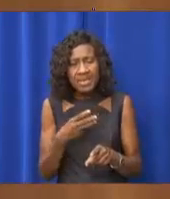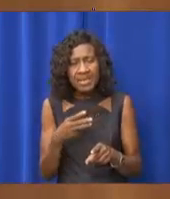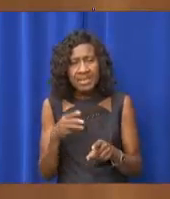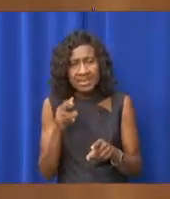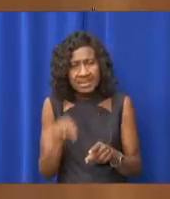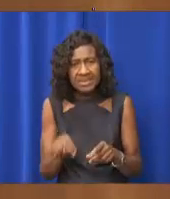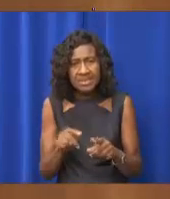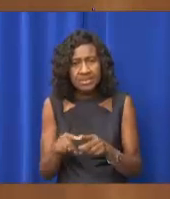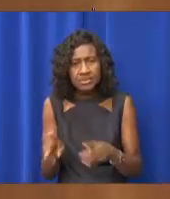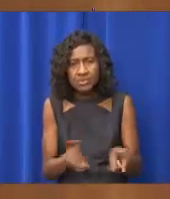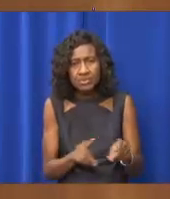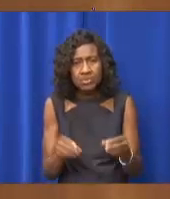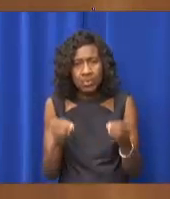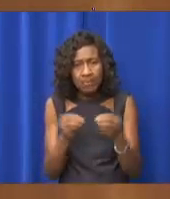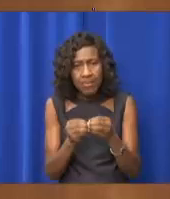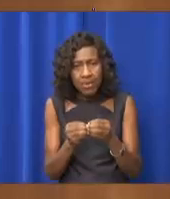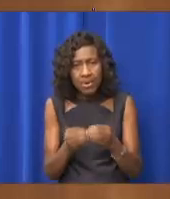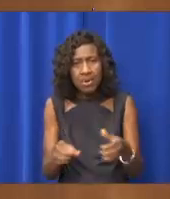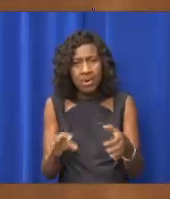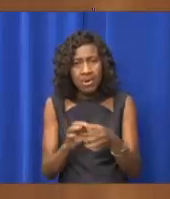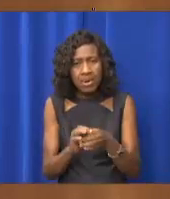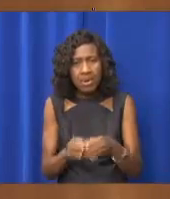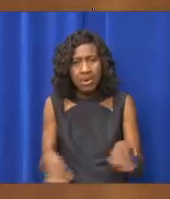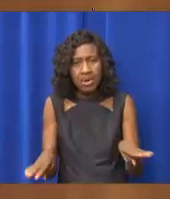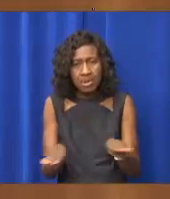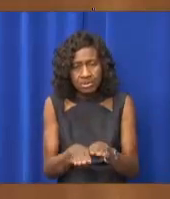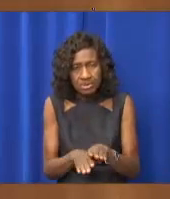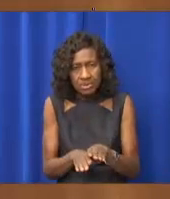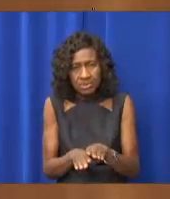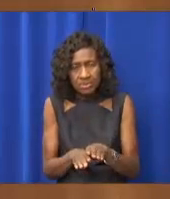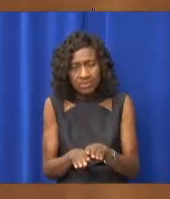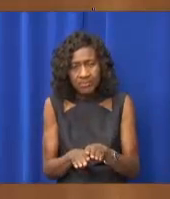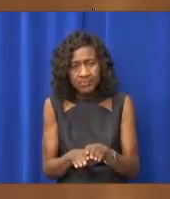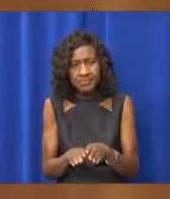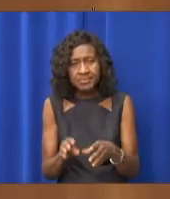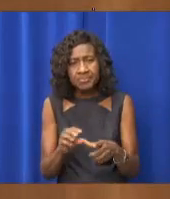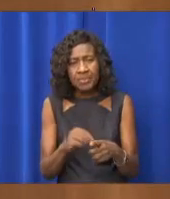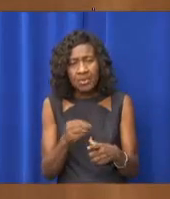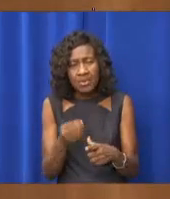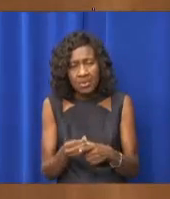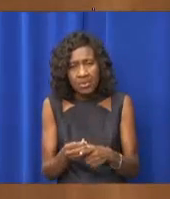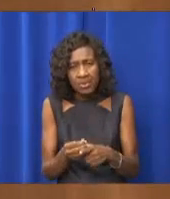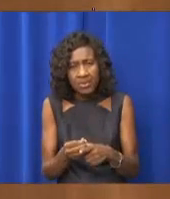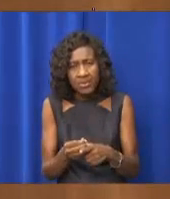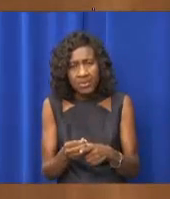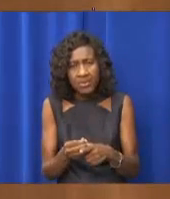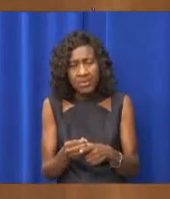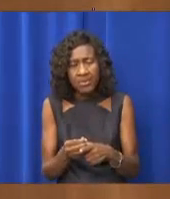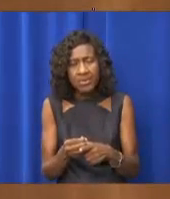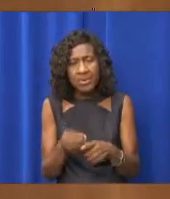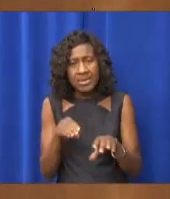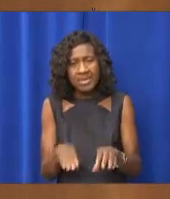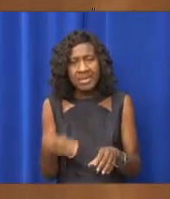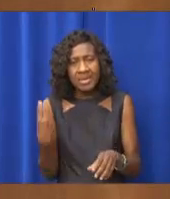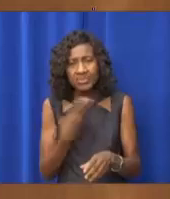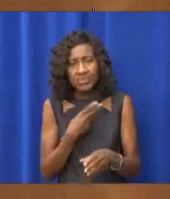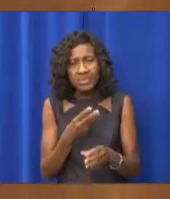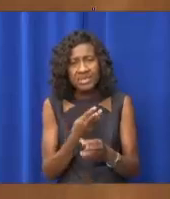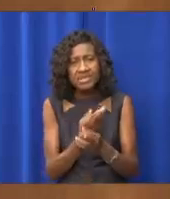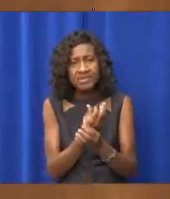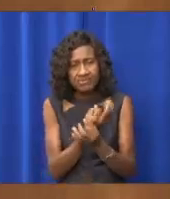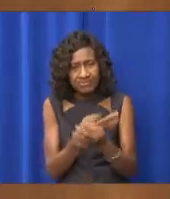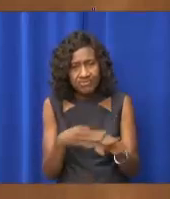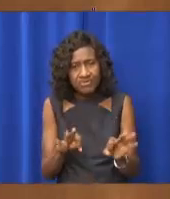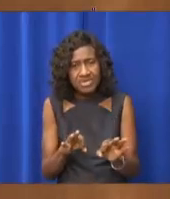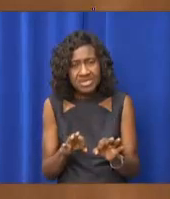that if the virus is not spreading, the R value is less than 1. Again, as I said, we can't calculate